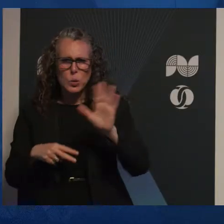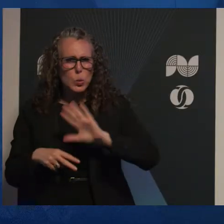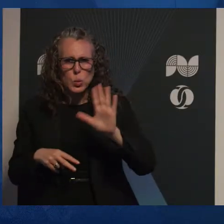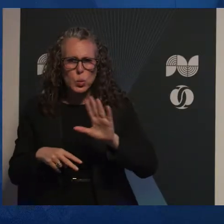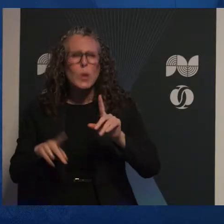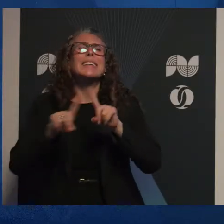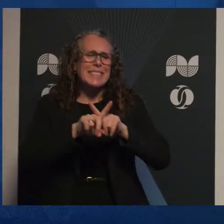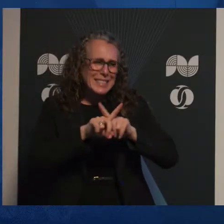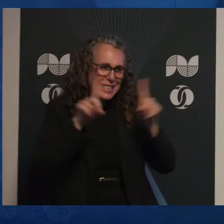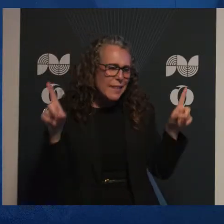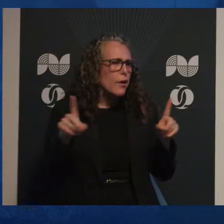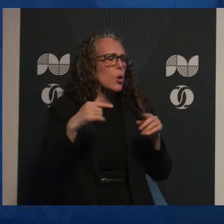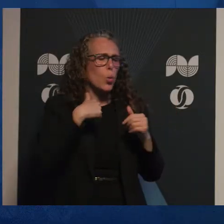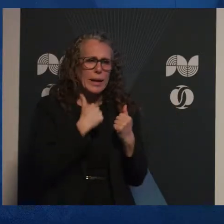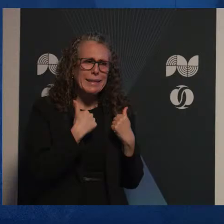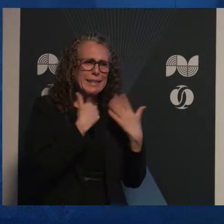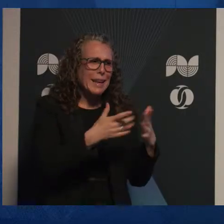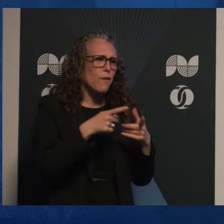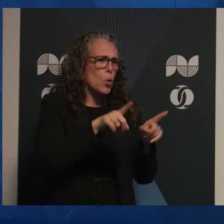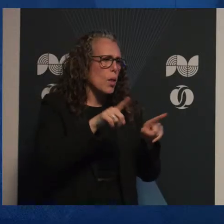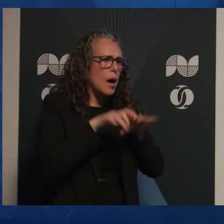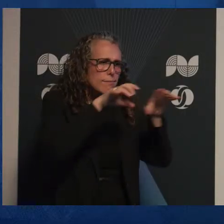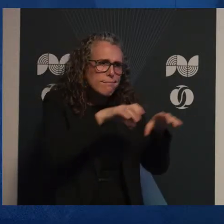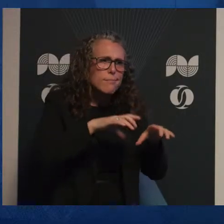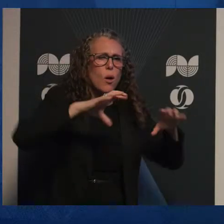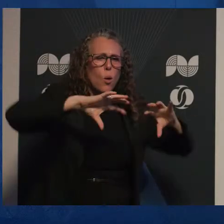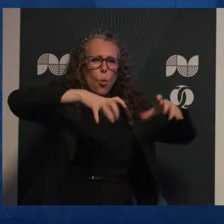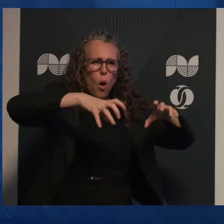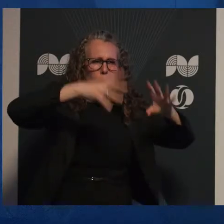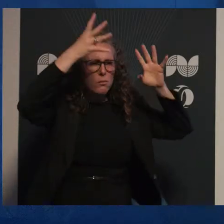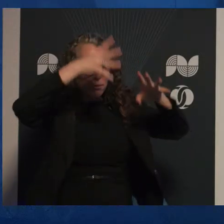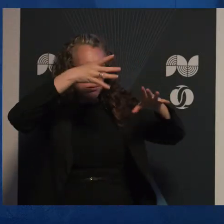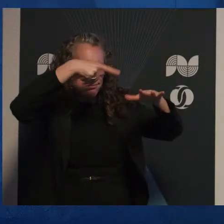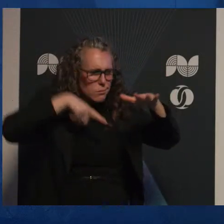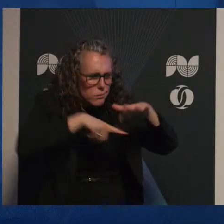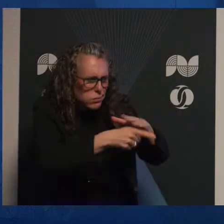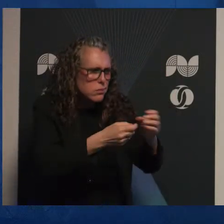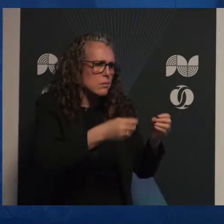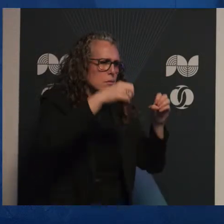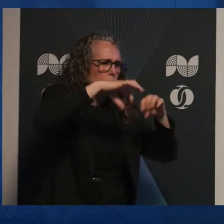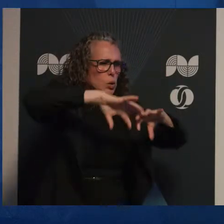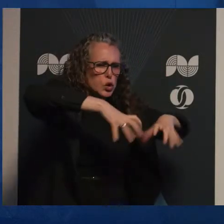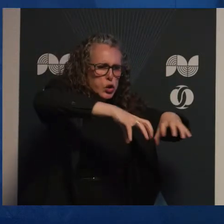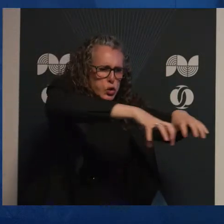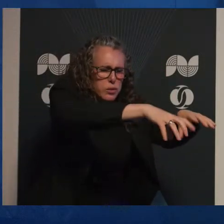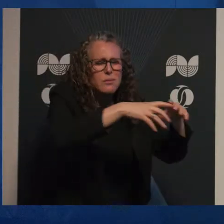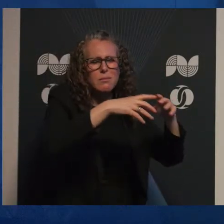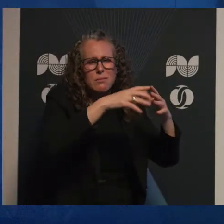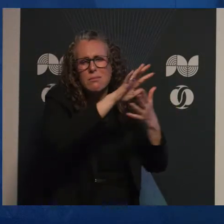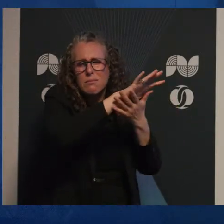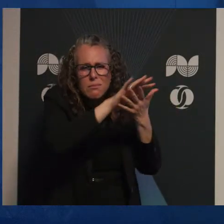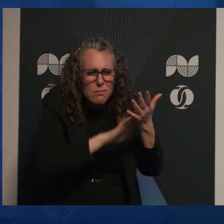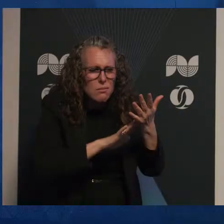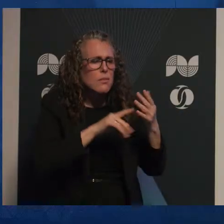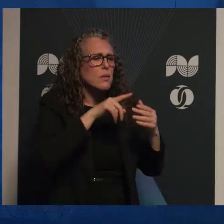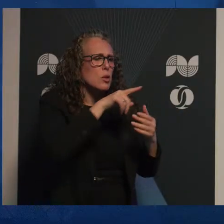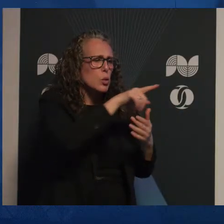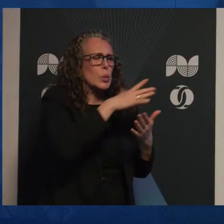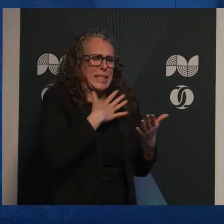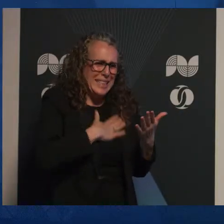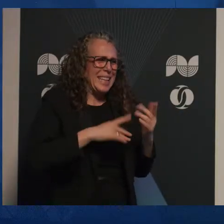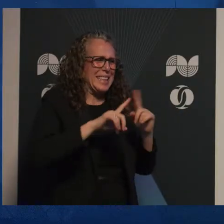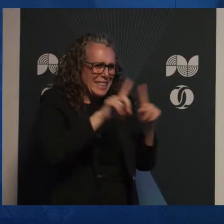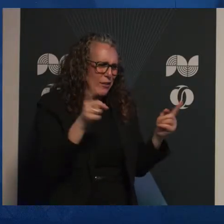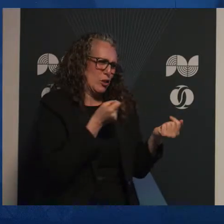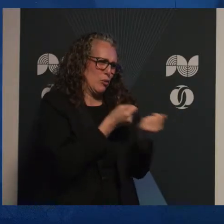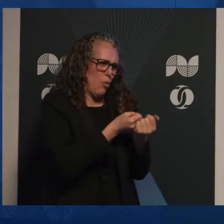large-scale irrigation support program and maybe R&D for drought-resilient crops. So,